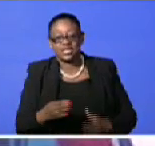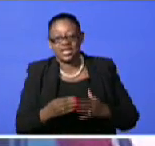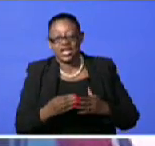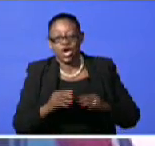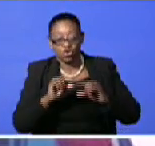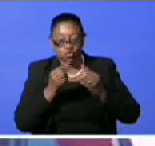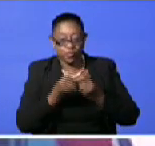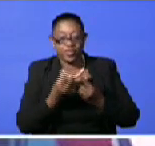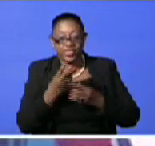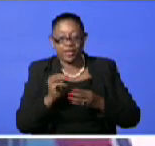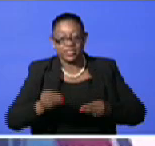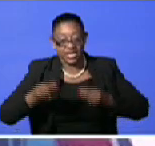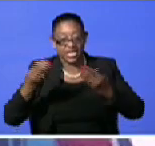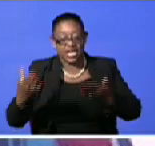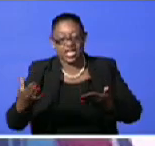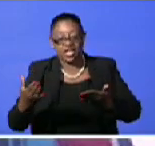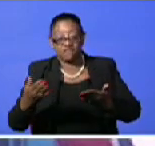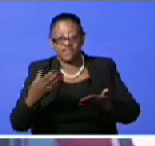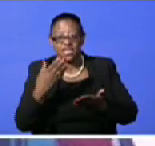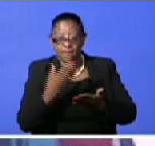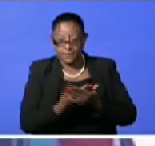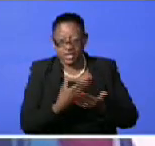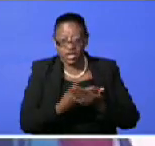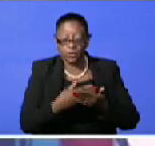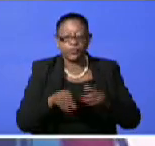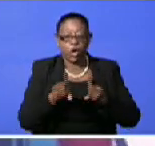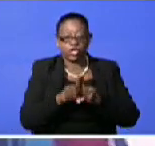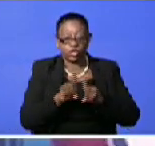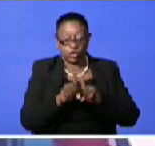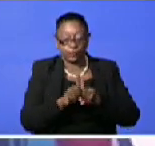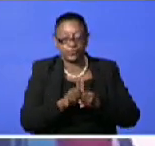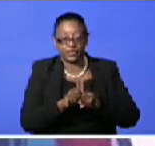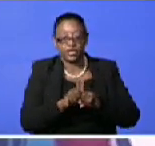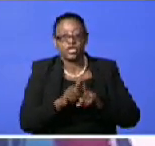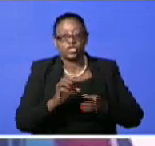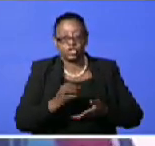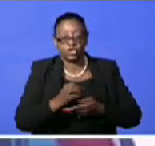Force gave cash donations so that we were able to purchase more white canes.